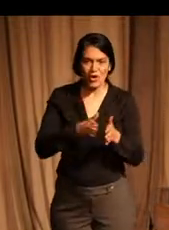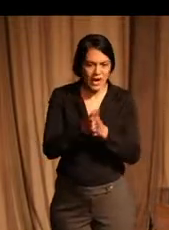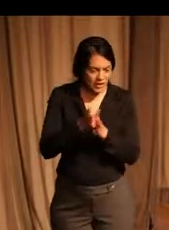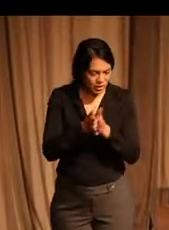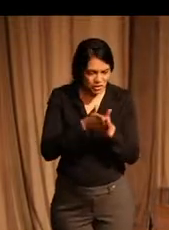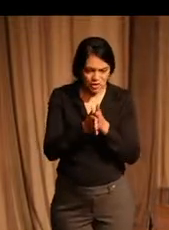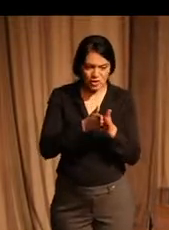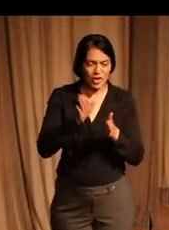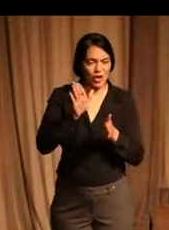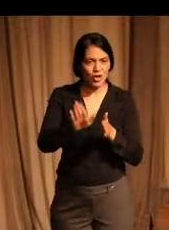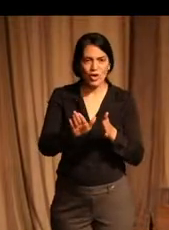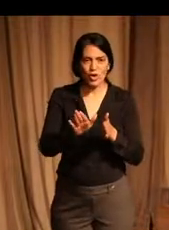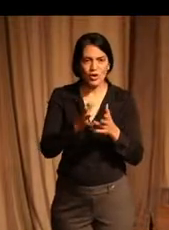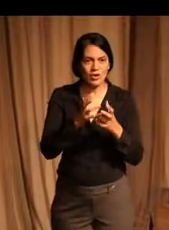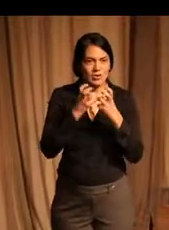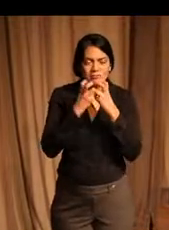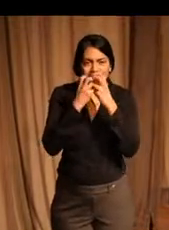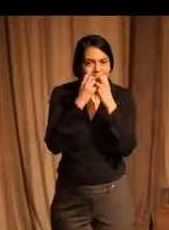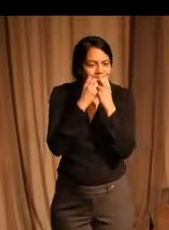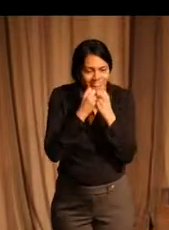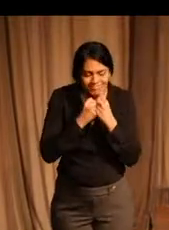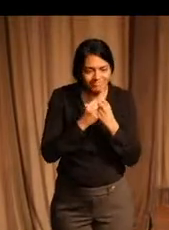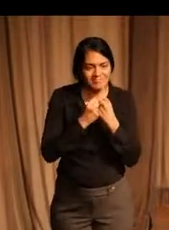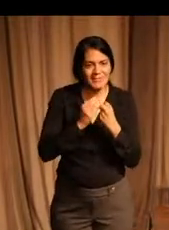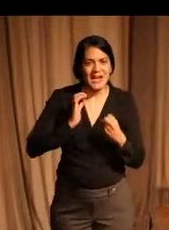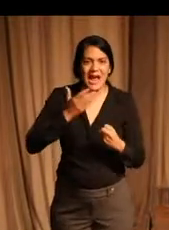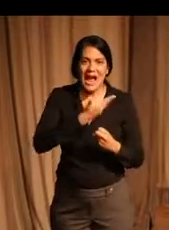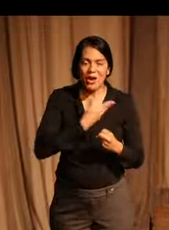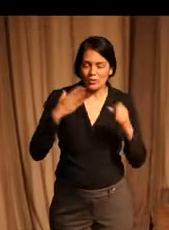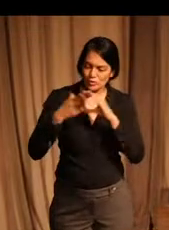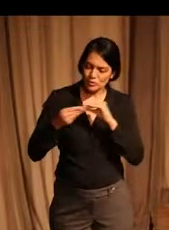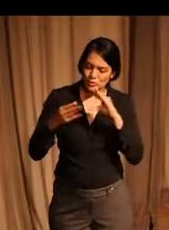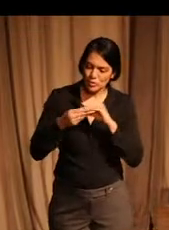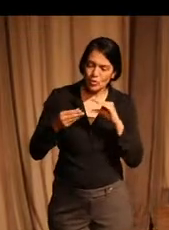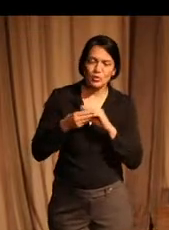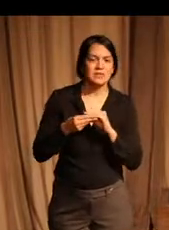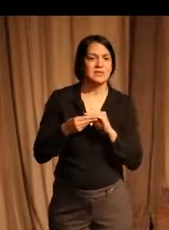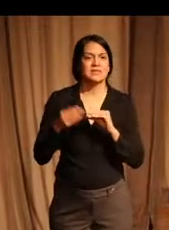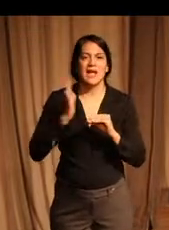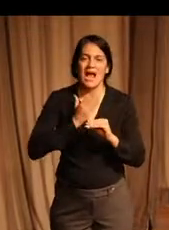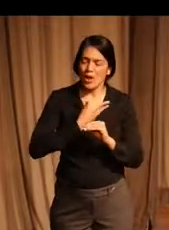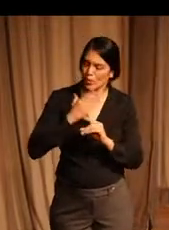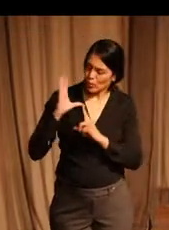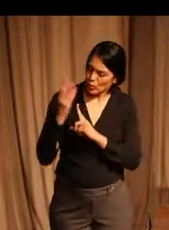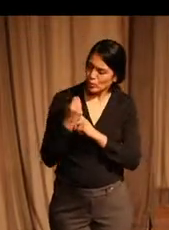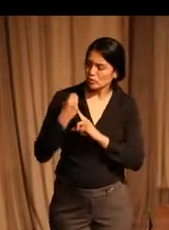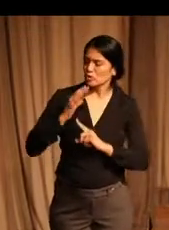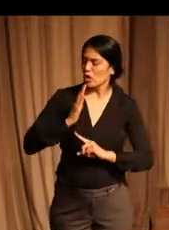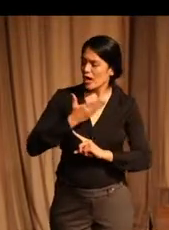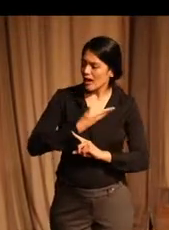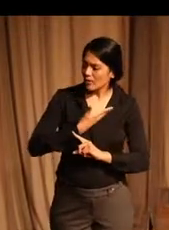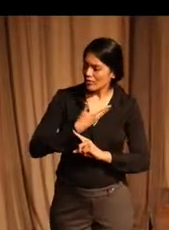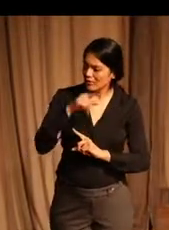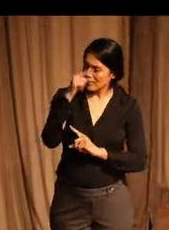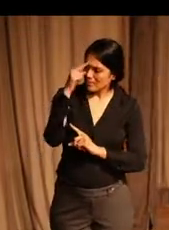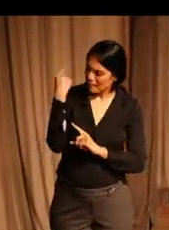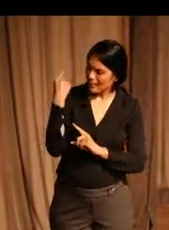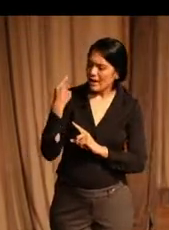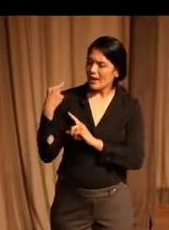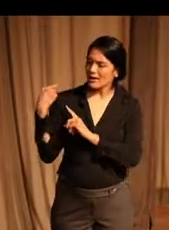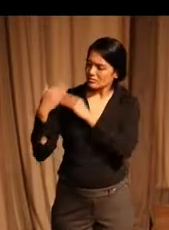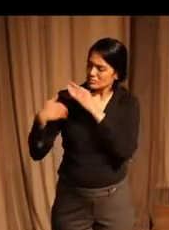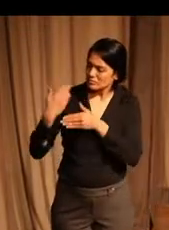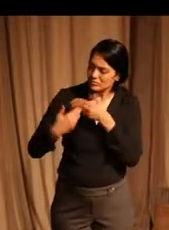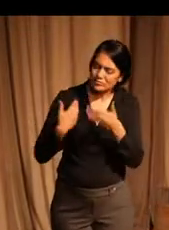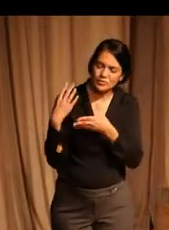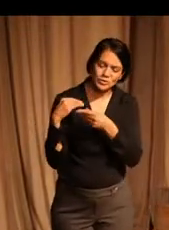vision to preserving our stories, our Caribbean stories, our Black Cuban stories, our African